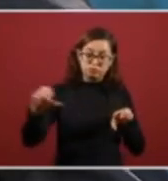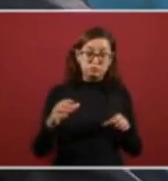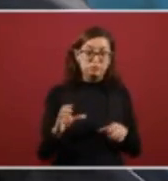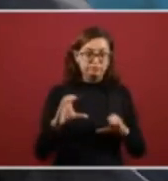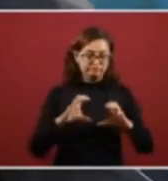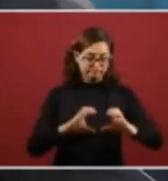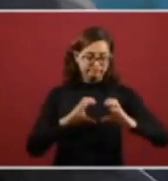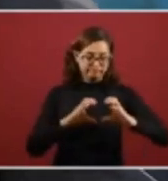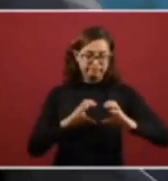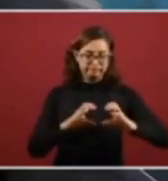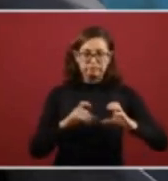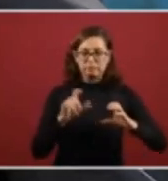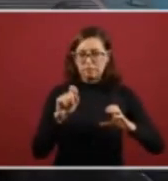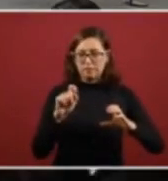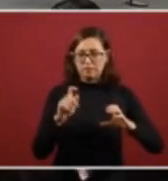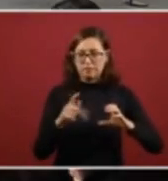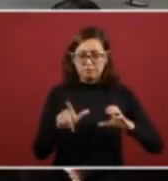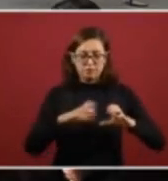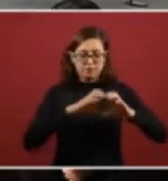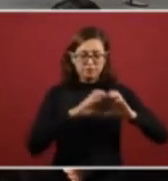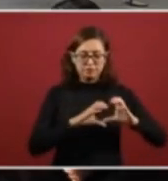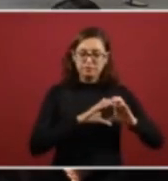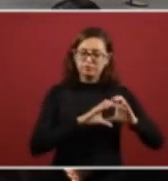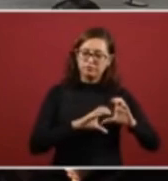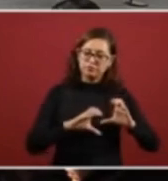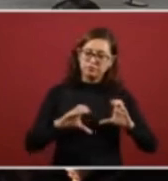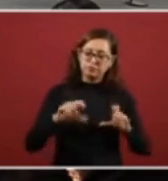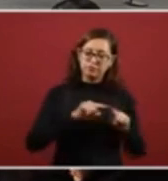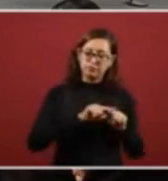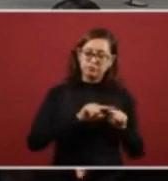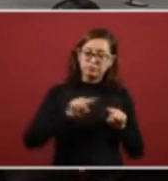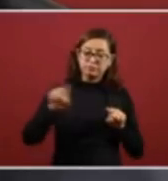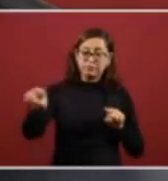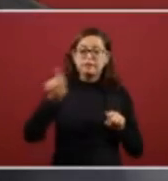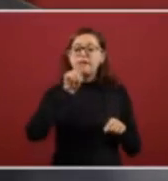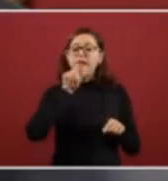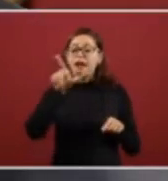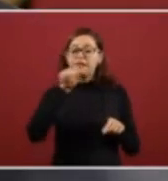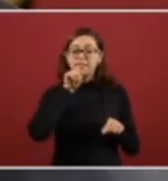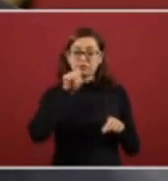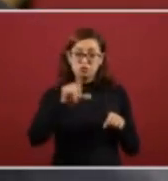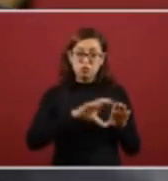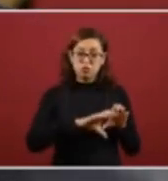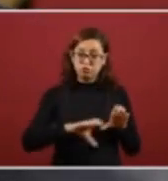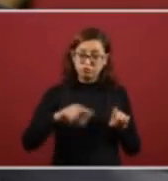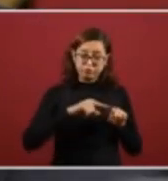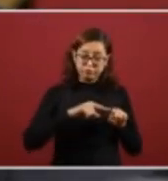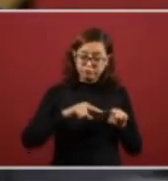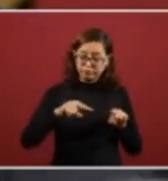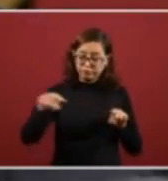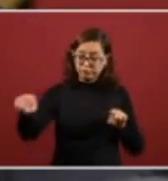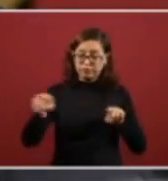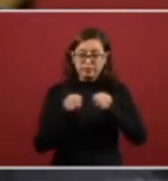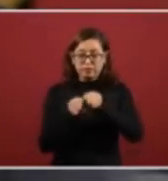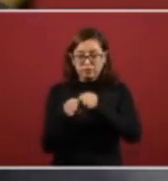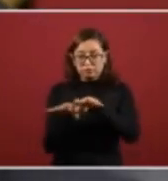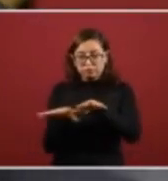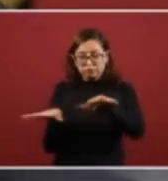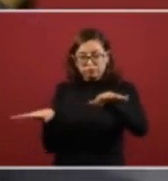a 20-inch duct. And it runs to Zaplatonejo, Jalisco. And